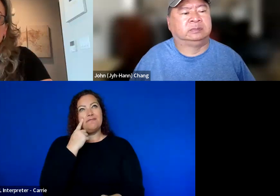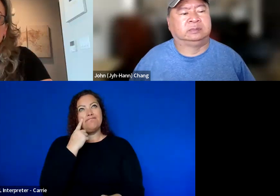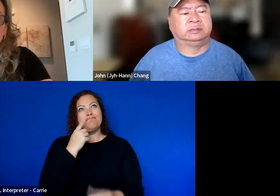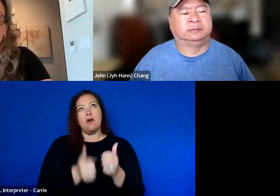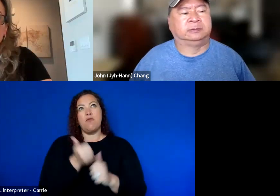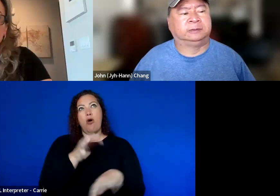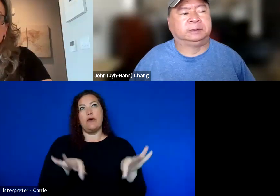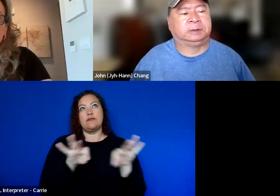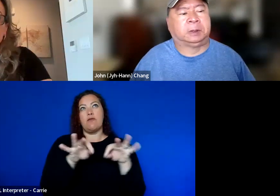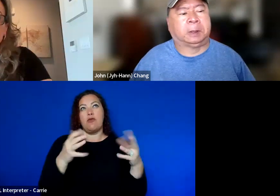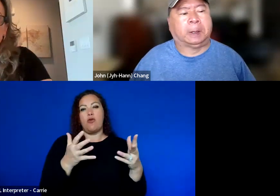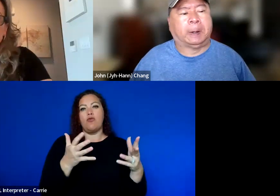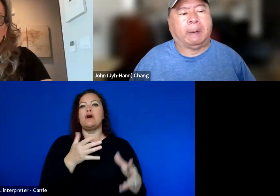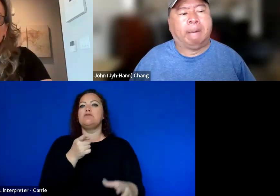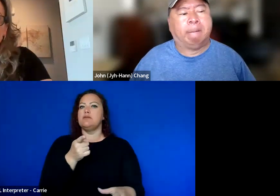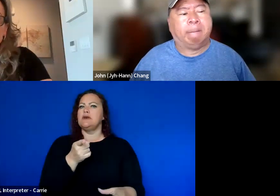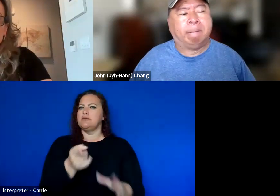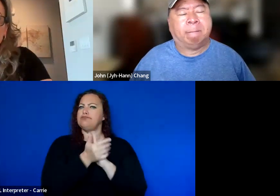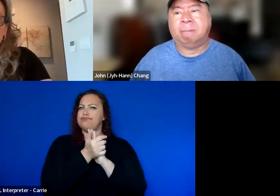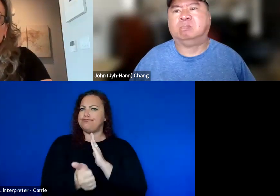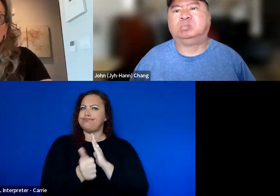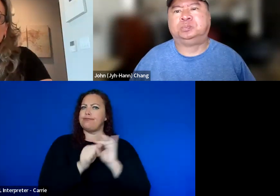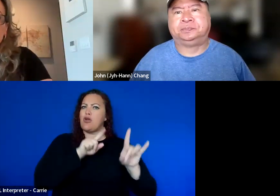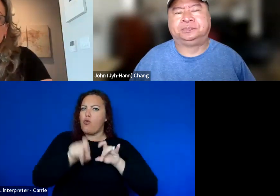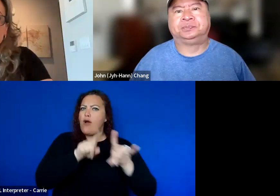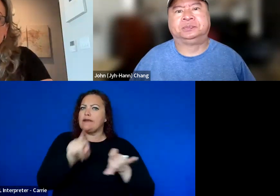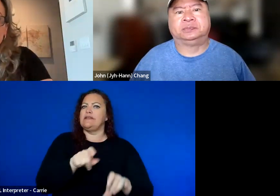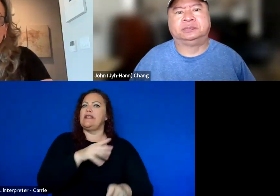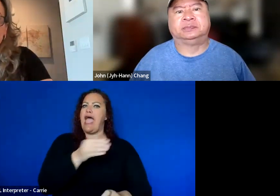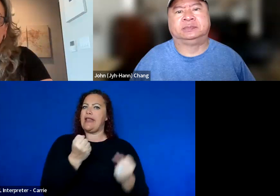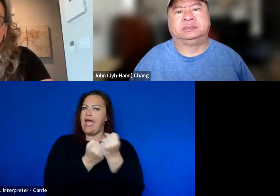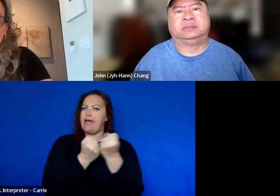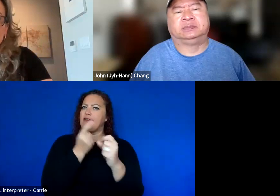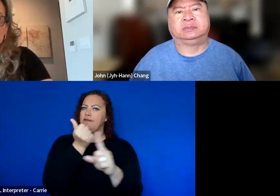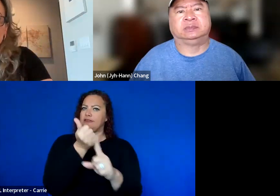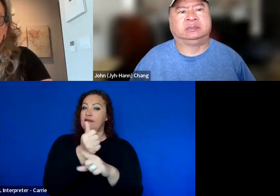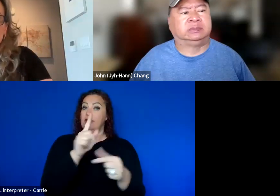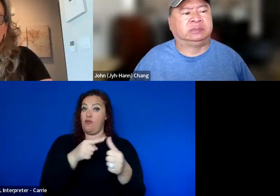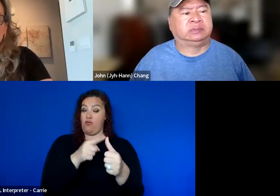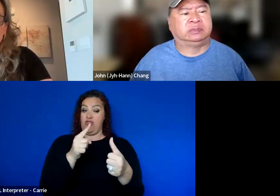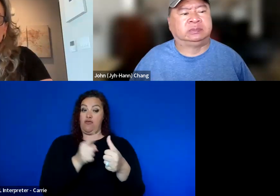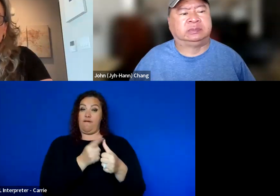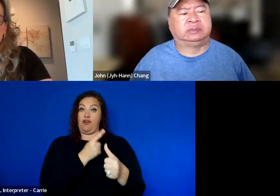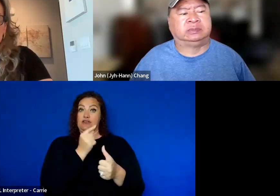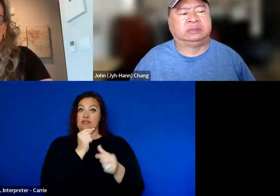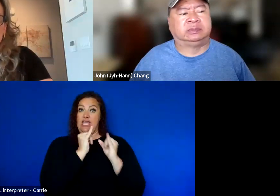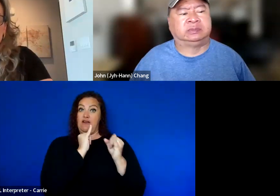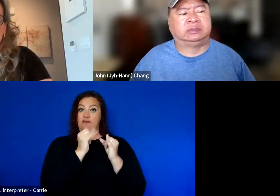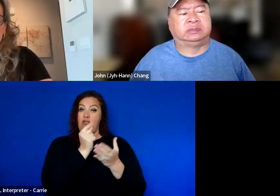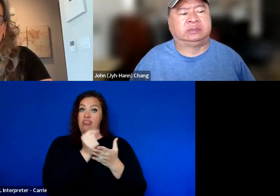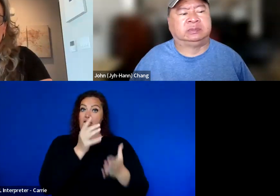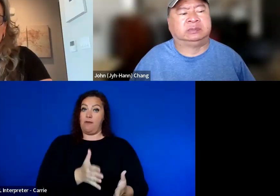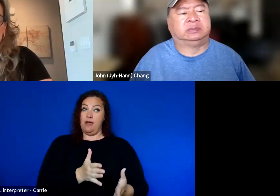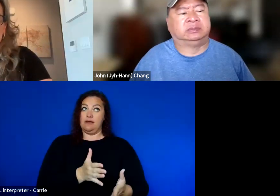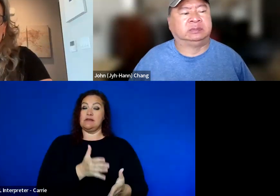to be a good question asker and advocate for yourself when you're first interviewing therapists.